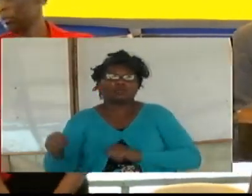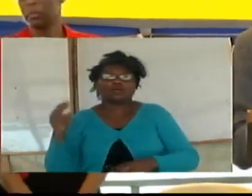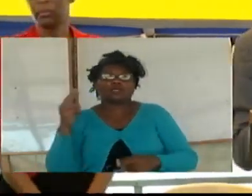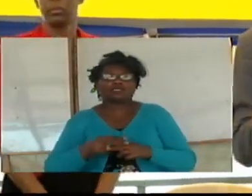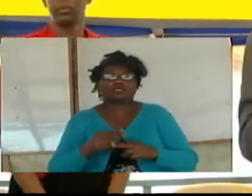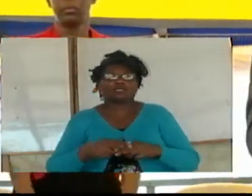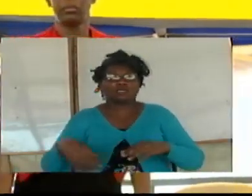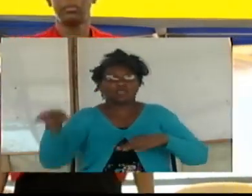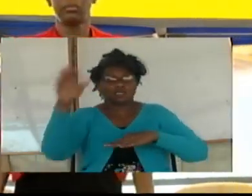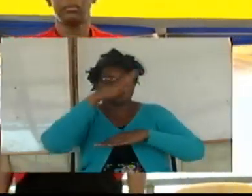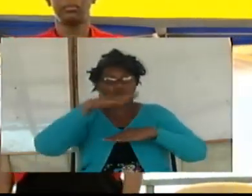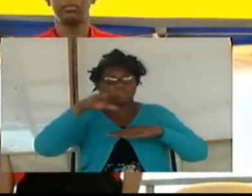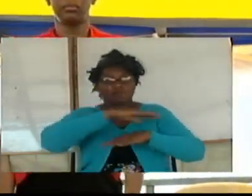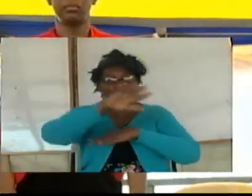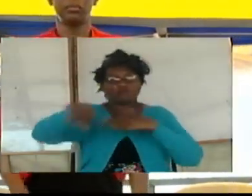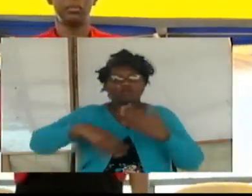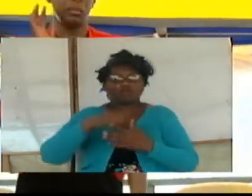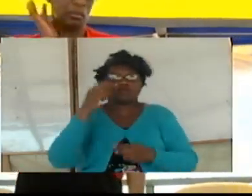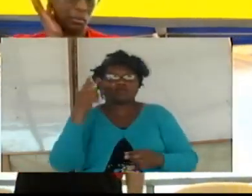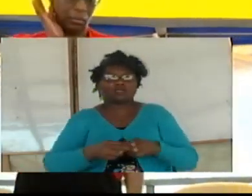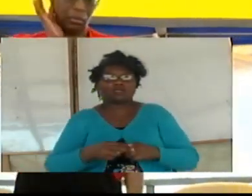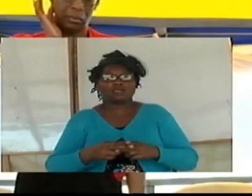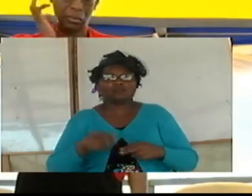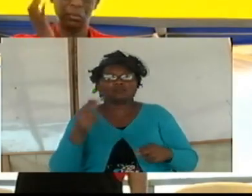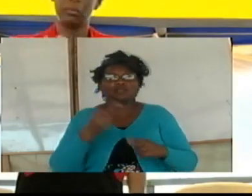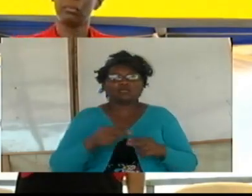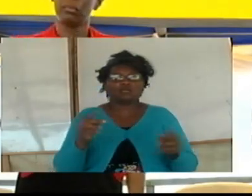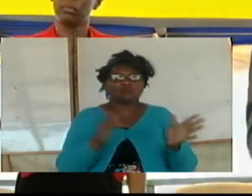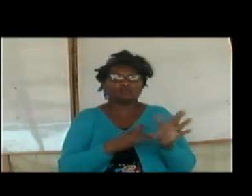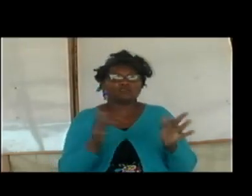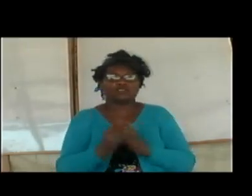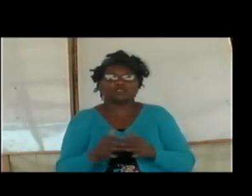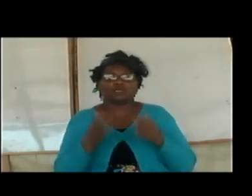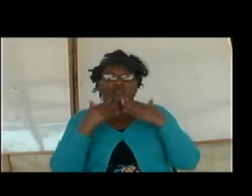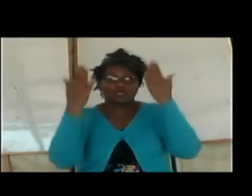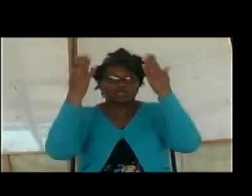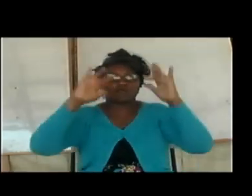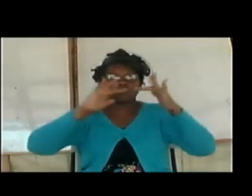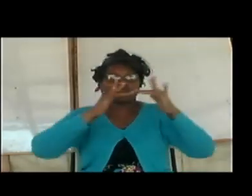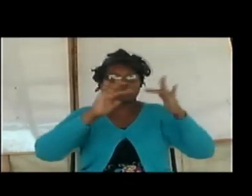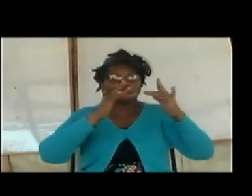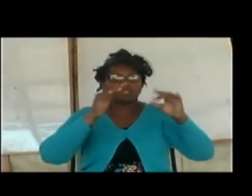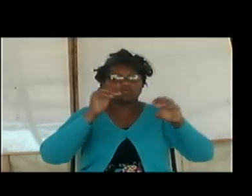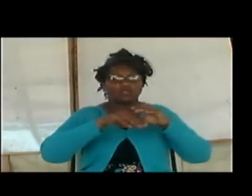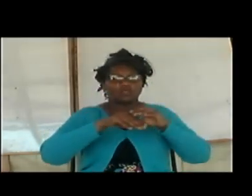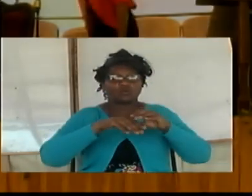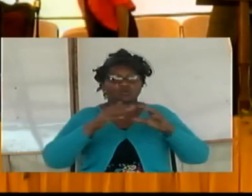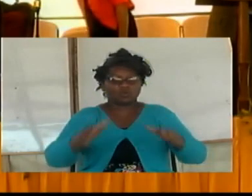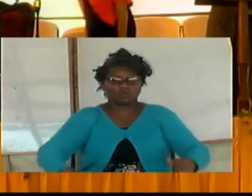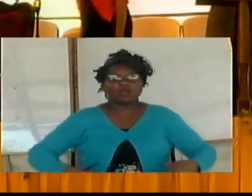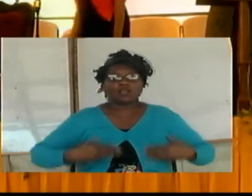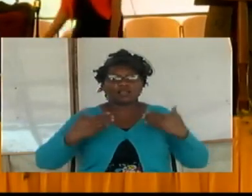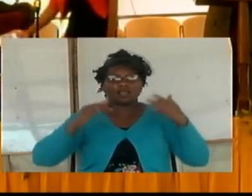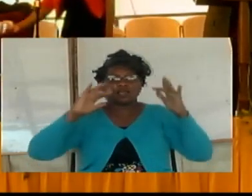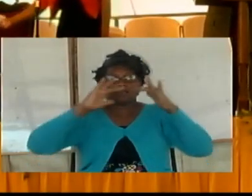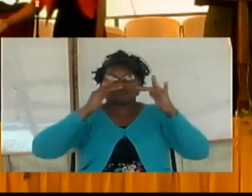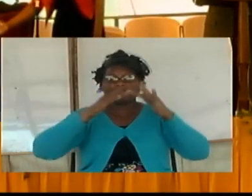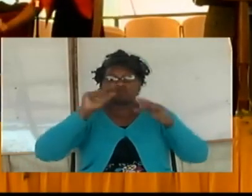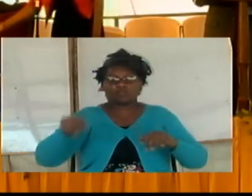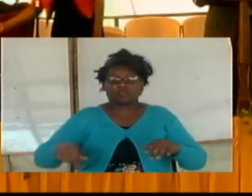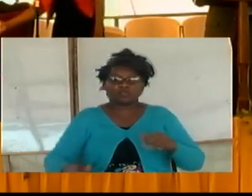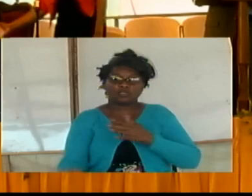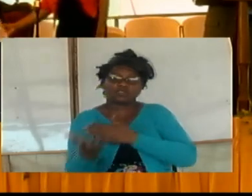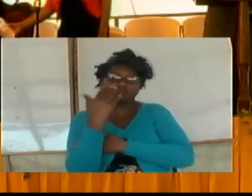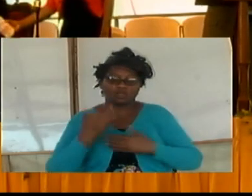names, the name of Jesus. And we thank you for tuning into our live stream this morning. We greet you on behalf of our bishop, which is not